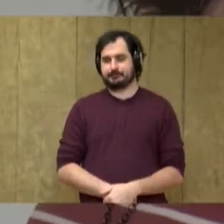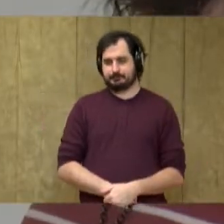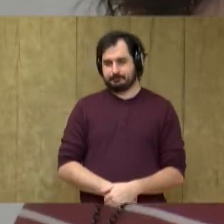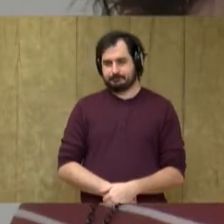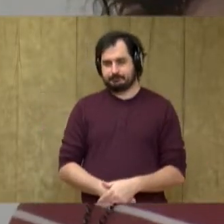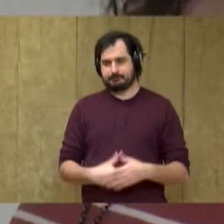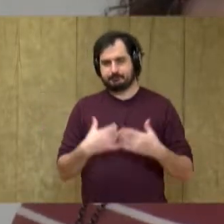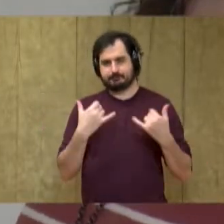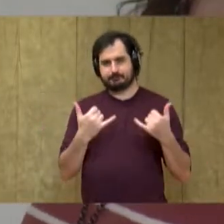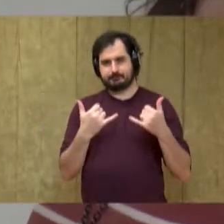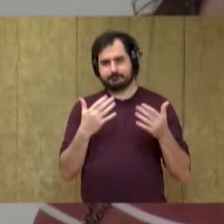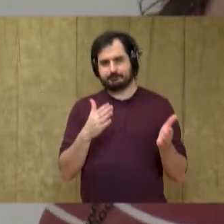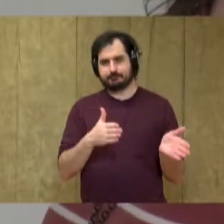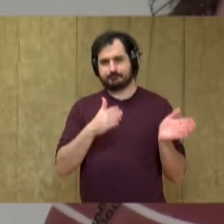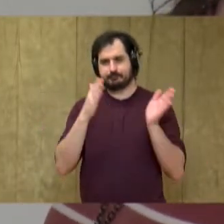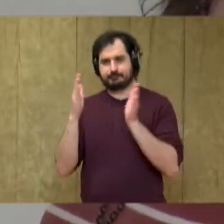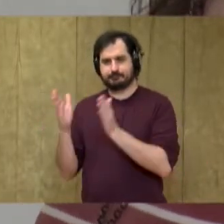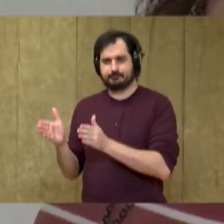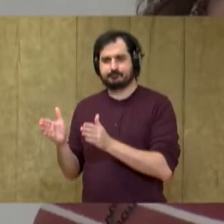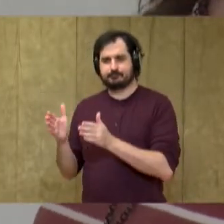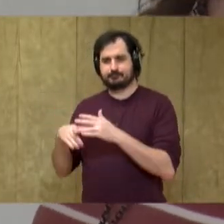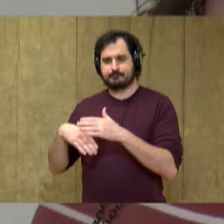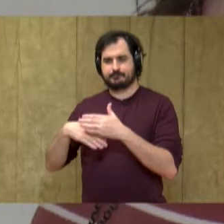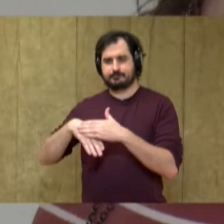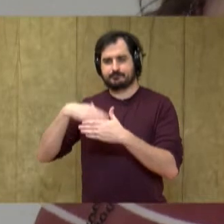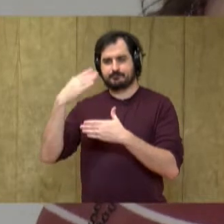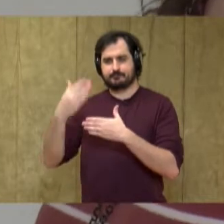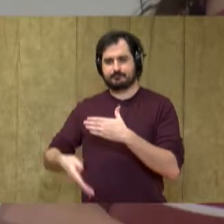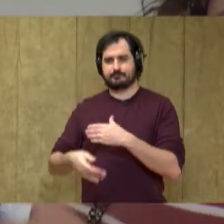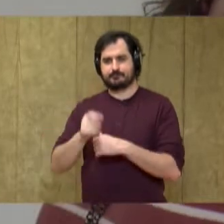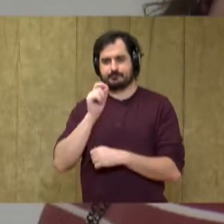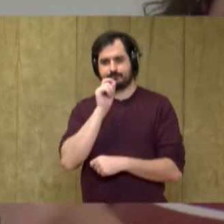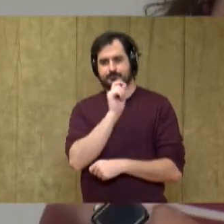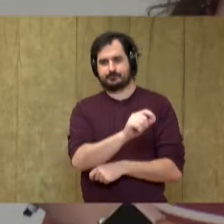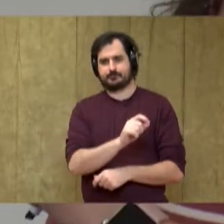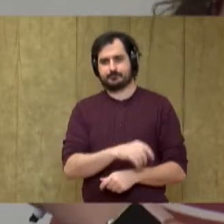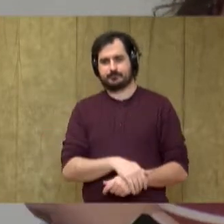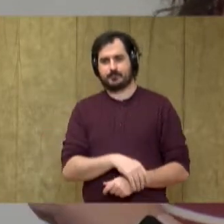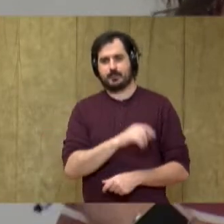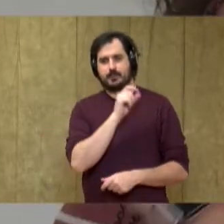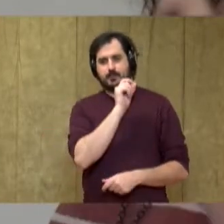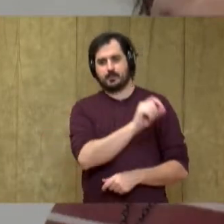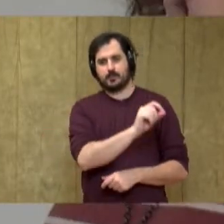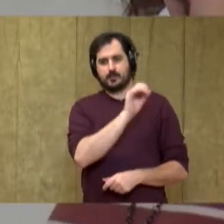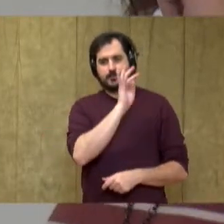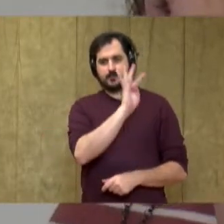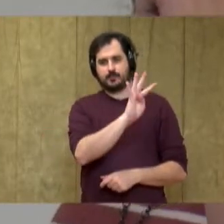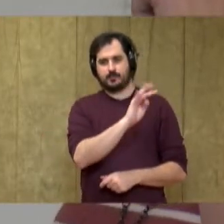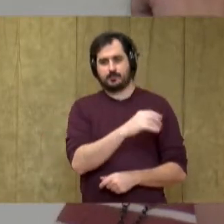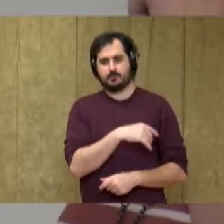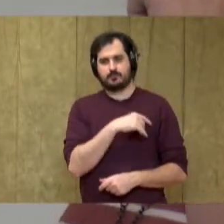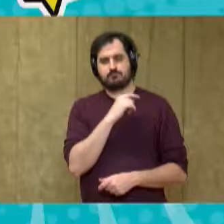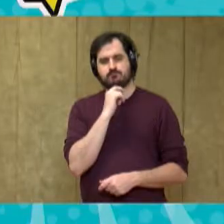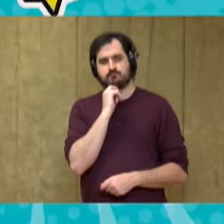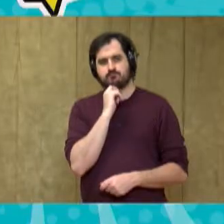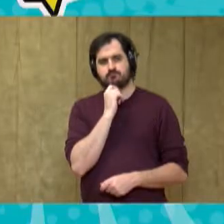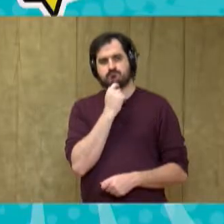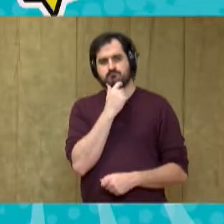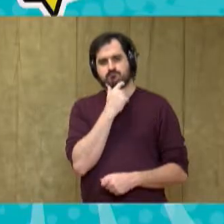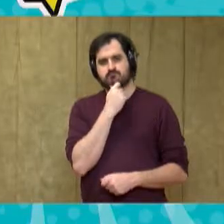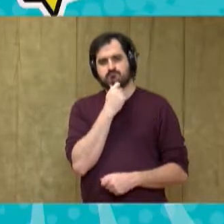look at my next fraction. I'm sorry, my next decimal, 4 tenths.